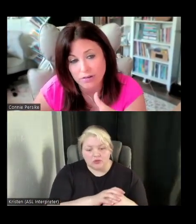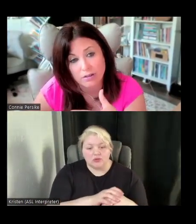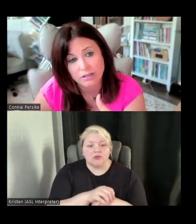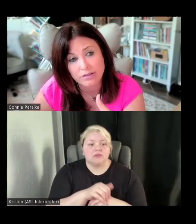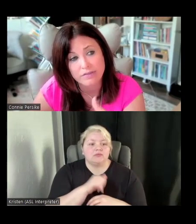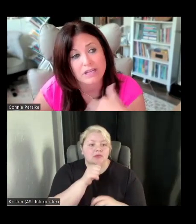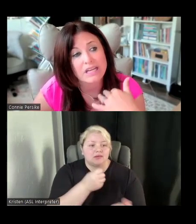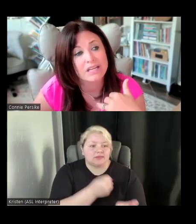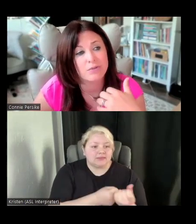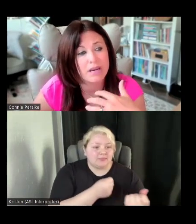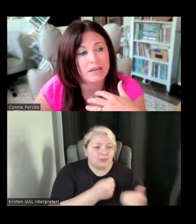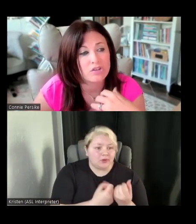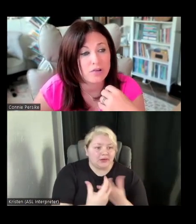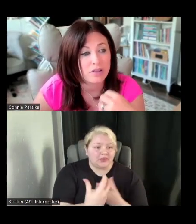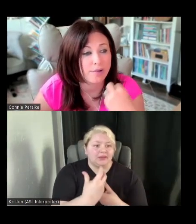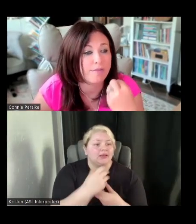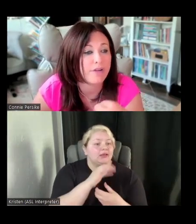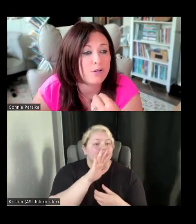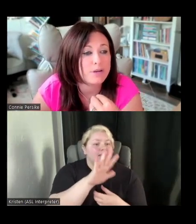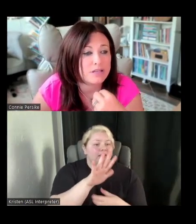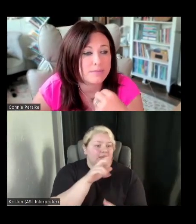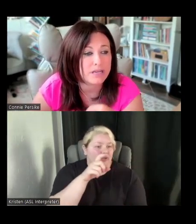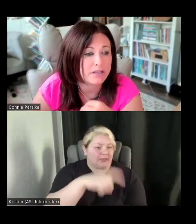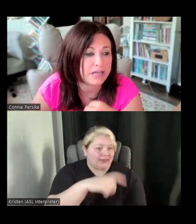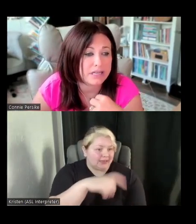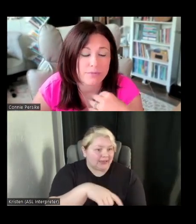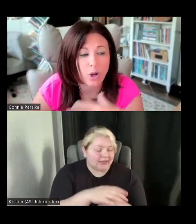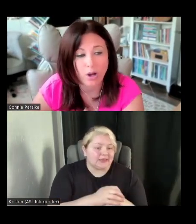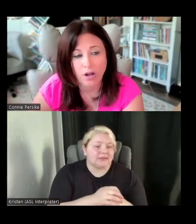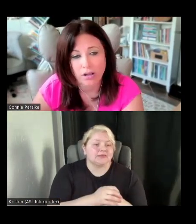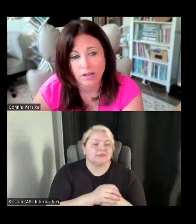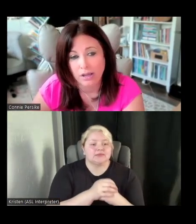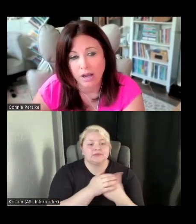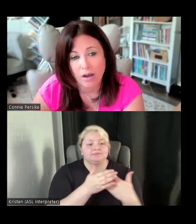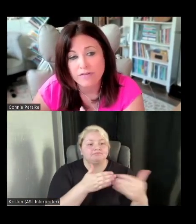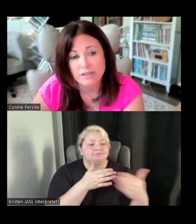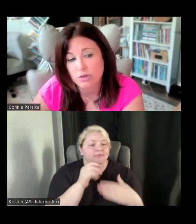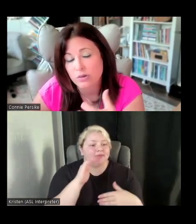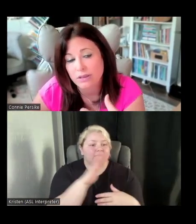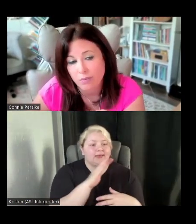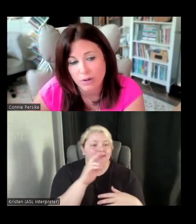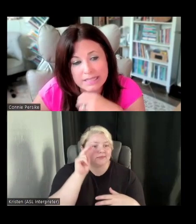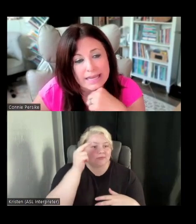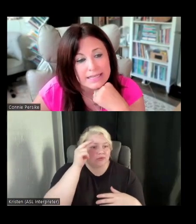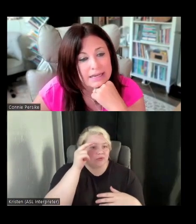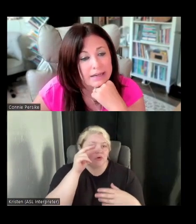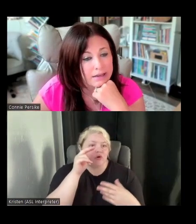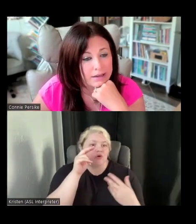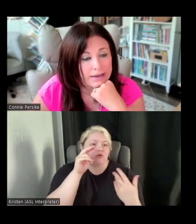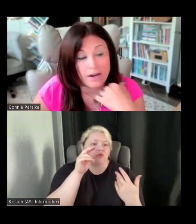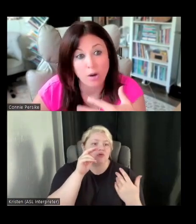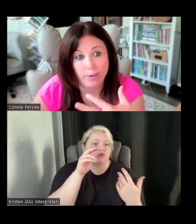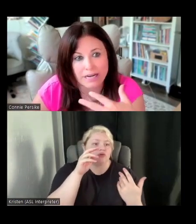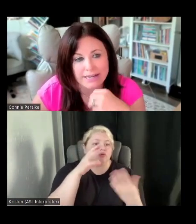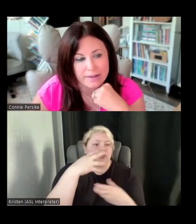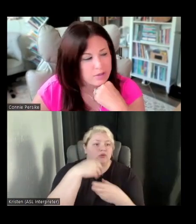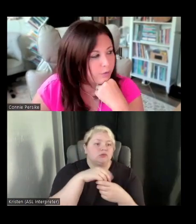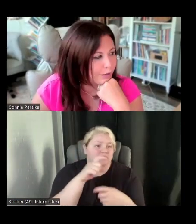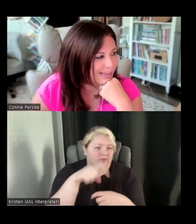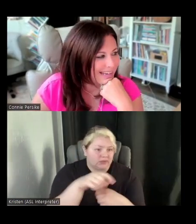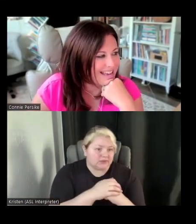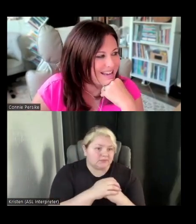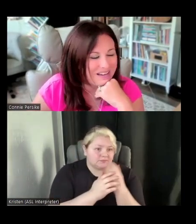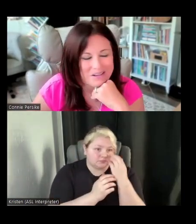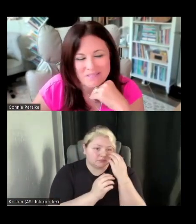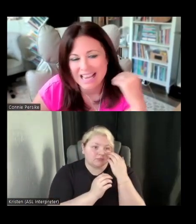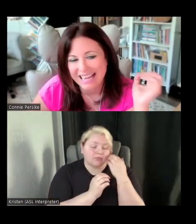unsupported neuro-inclusive needs. We're making sure that our environment is meeting the needs of all of the student that we're assessing and all brain types,